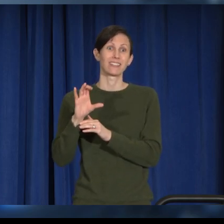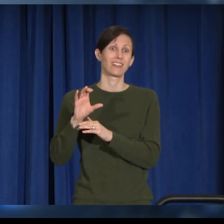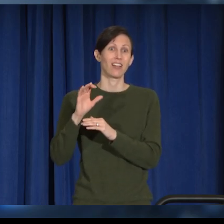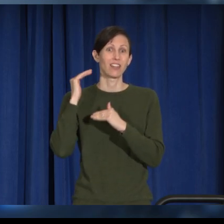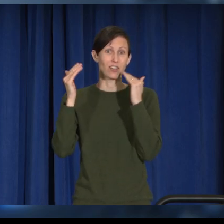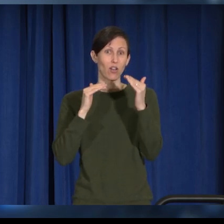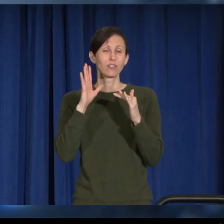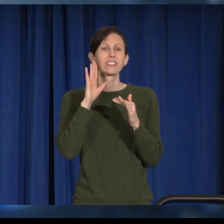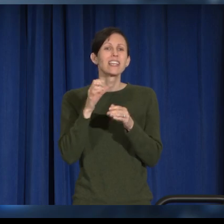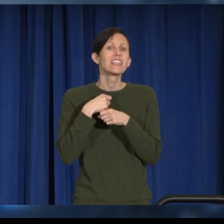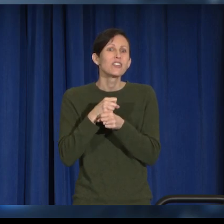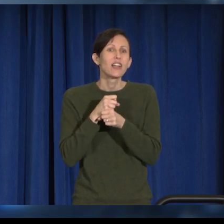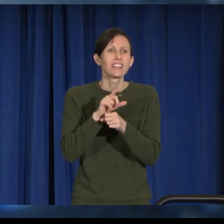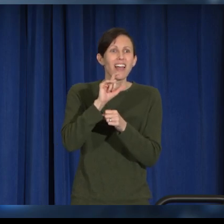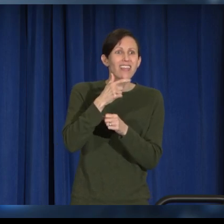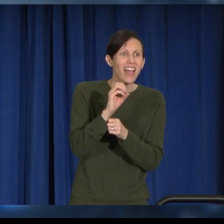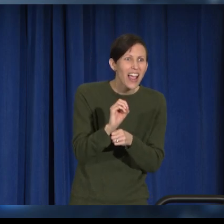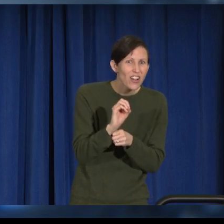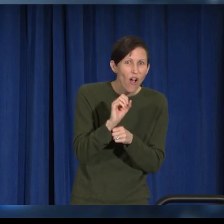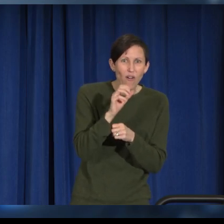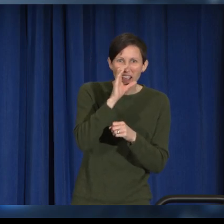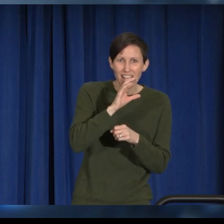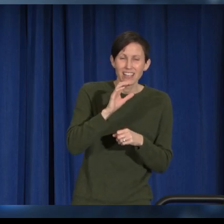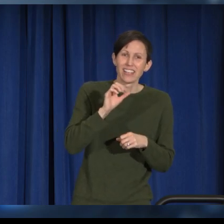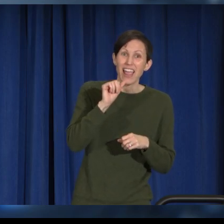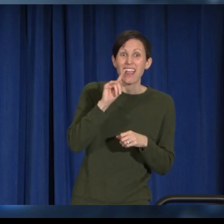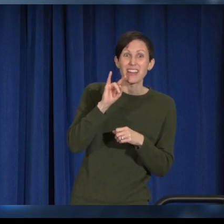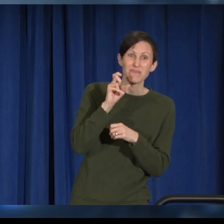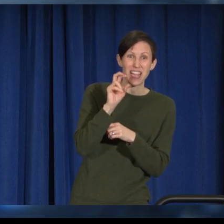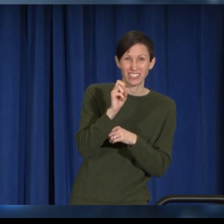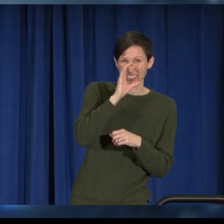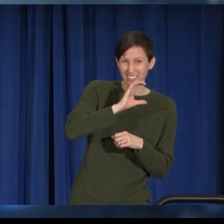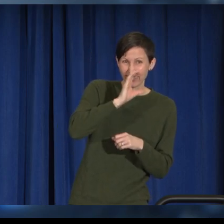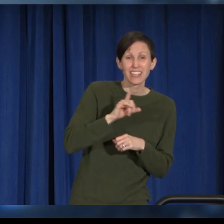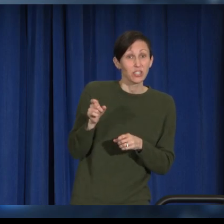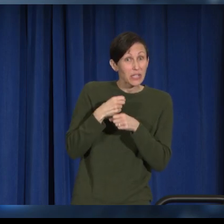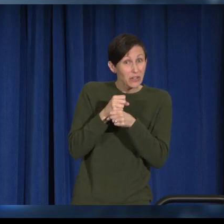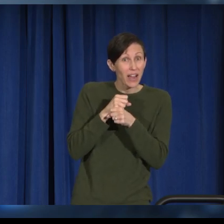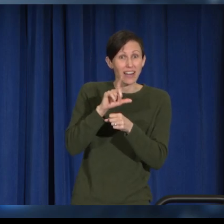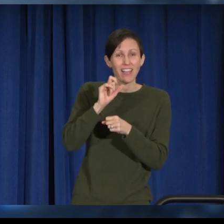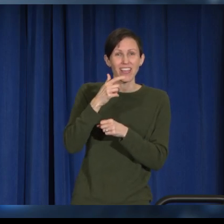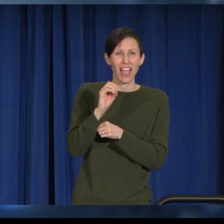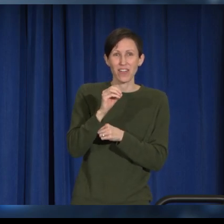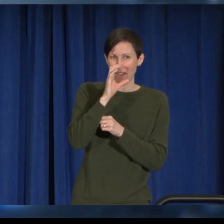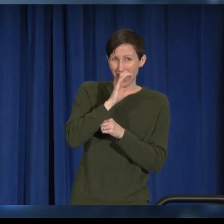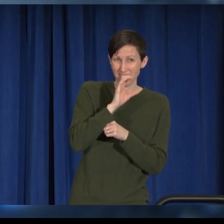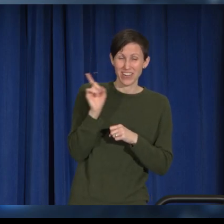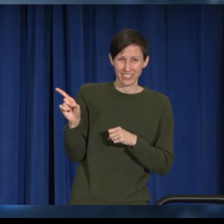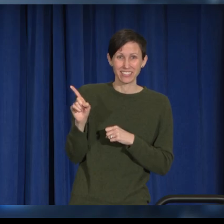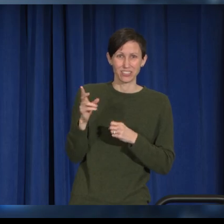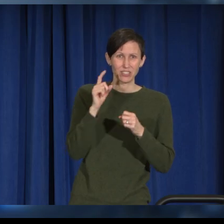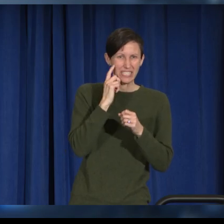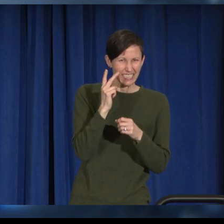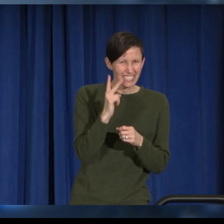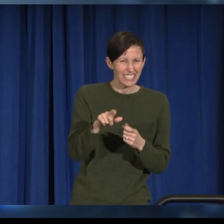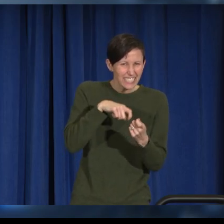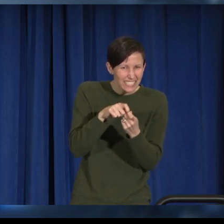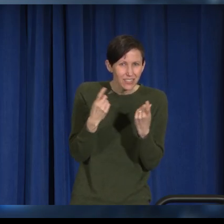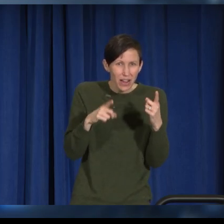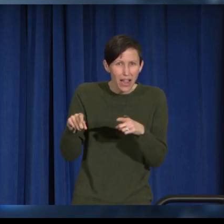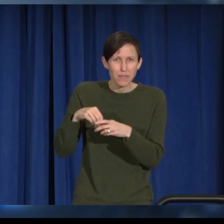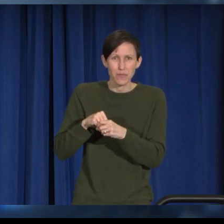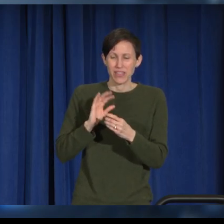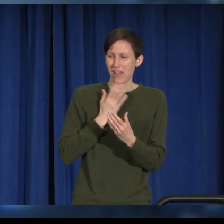creates Lego animations, and they've created a Lego animation very briefly for you so you can see exactly what happens in our program.